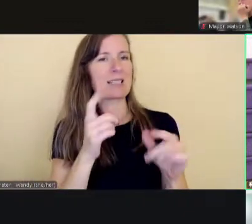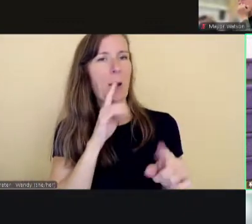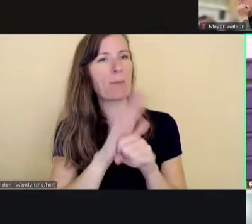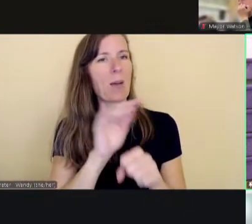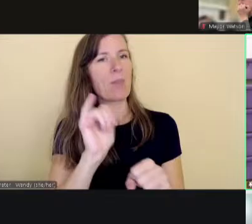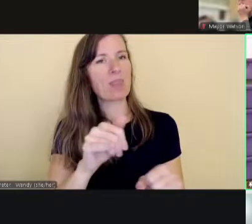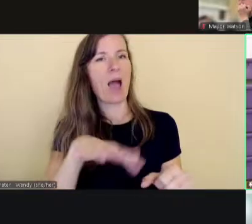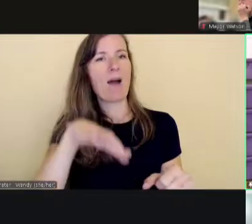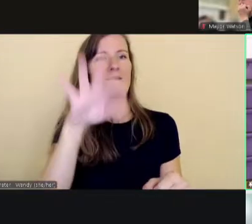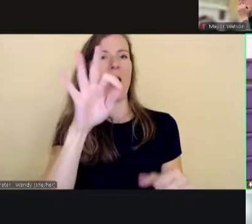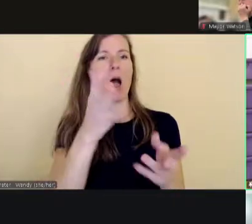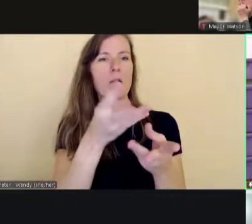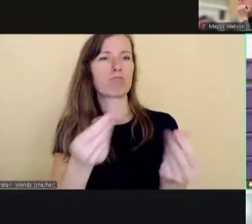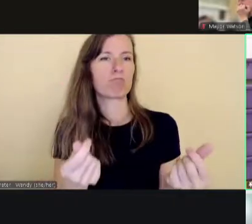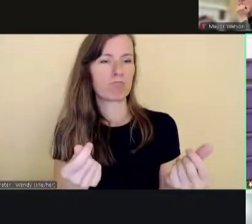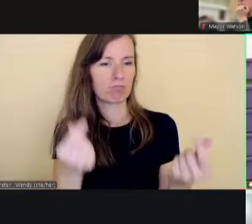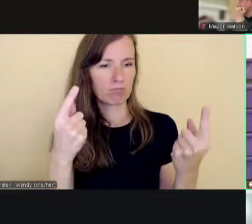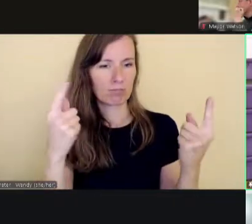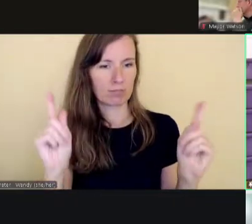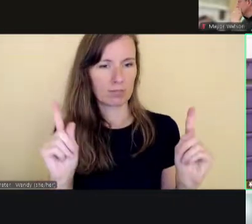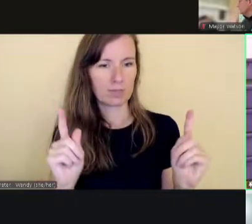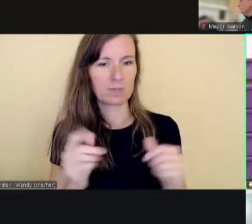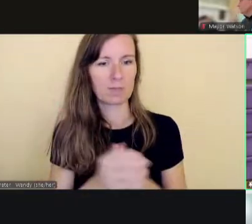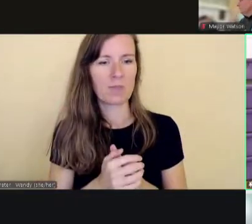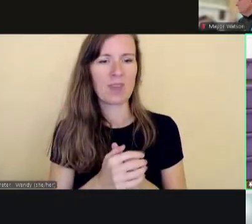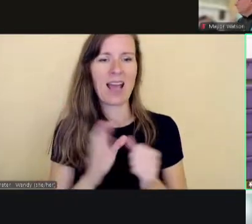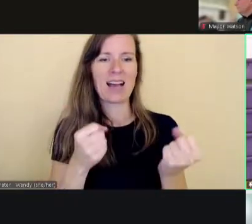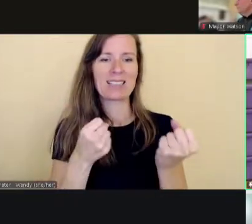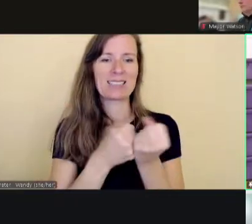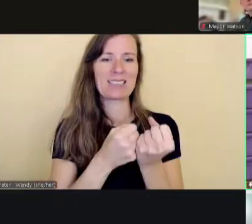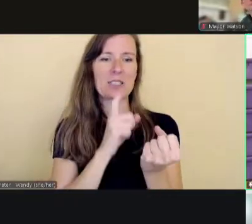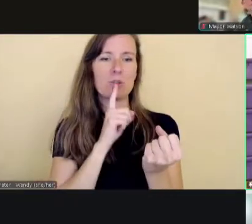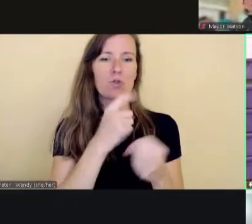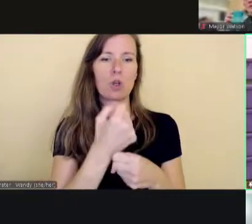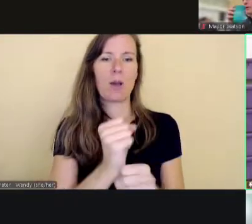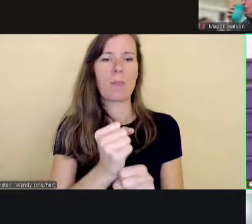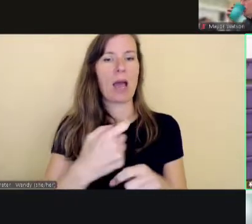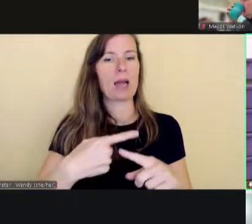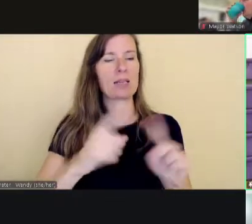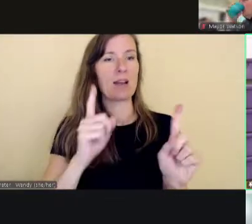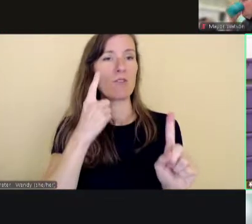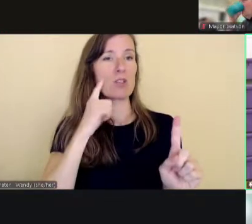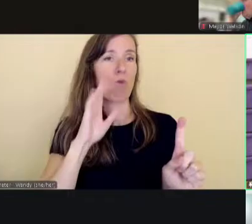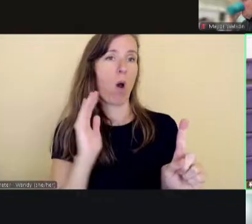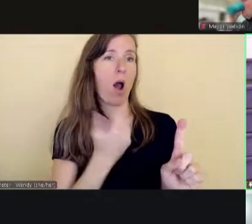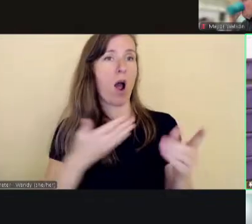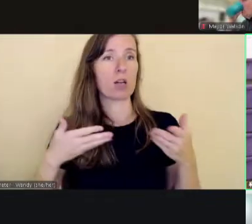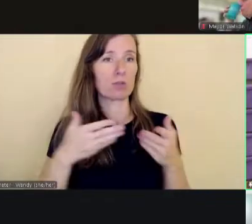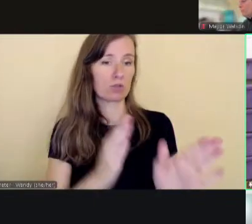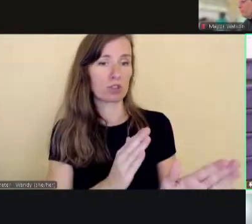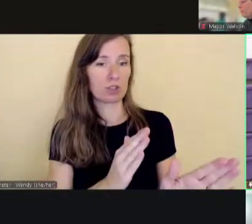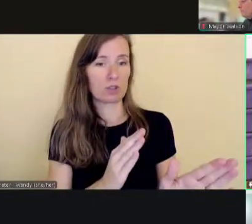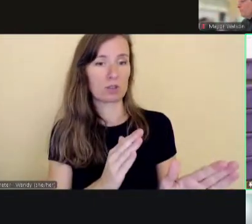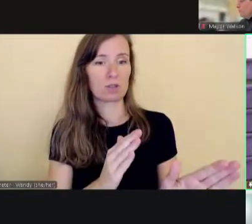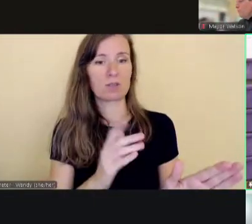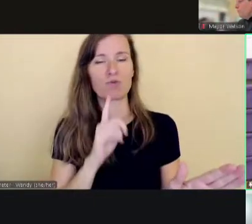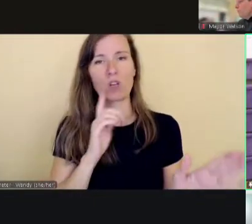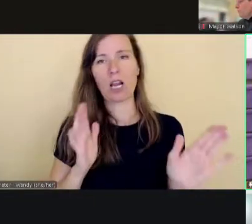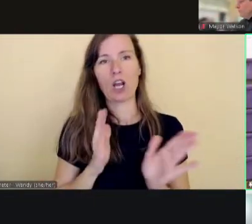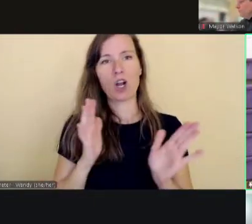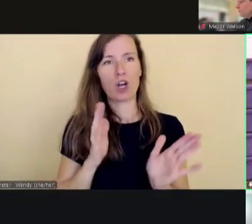has truly made a real difference for our block. It is encouraging to see local officials take residents'